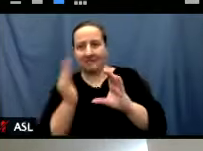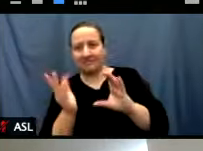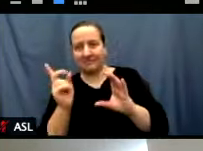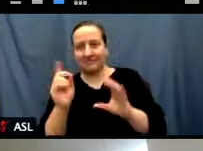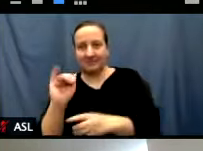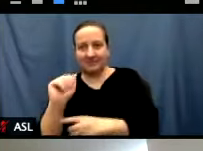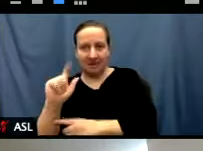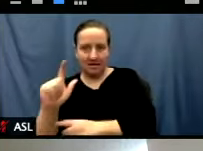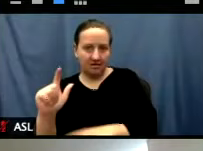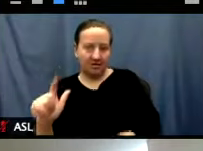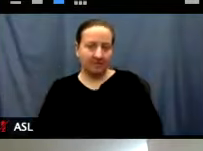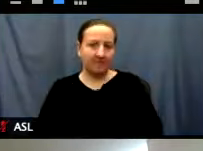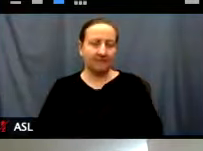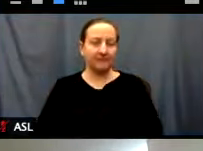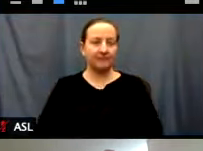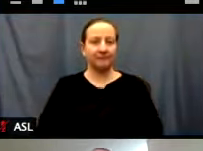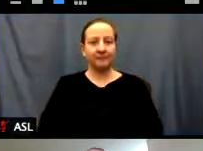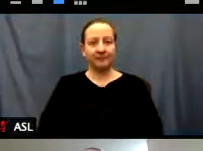Great, thank you.